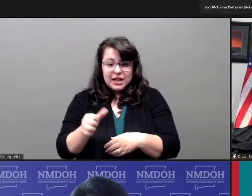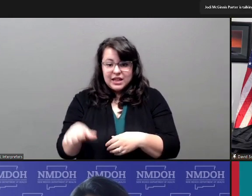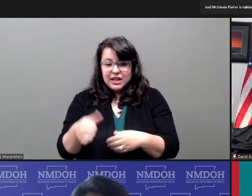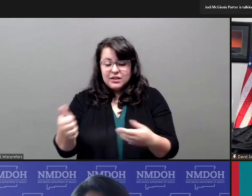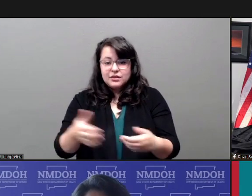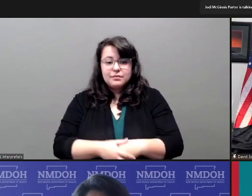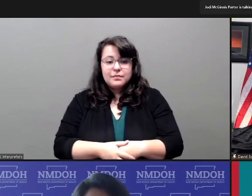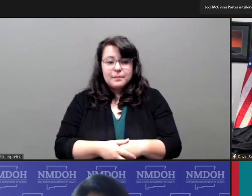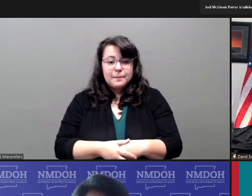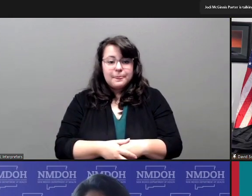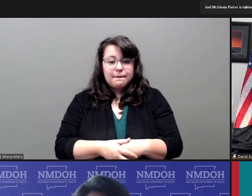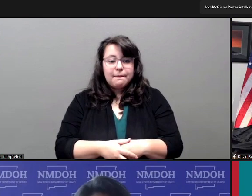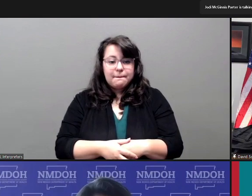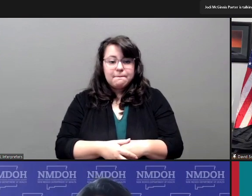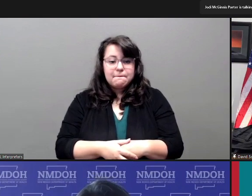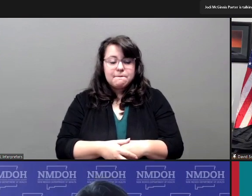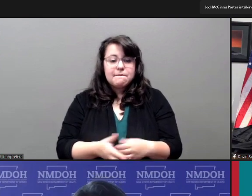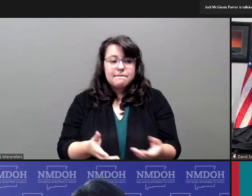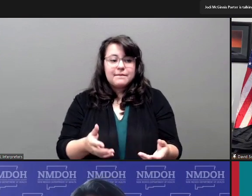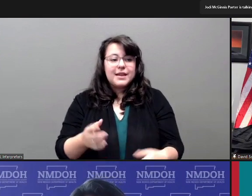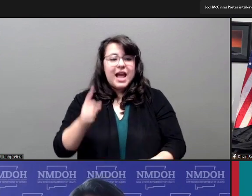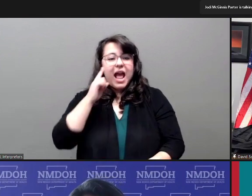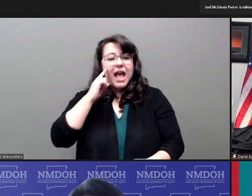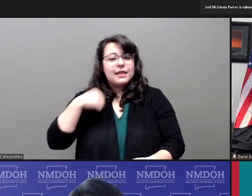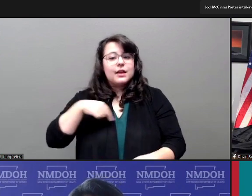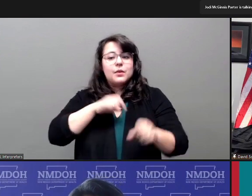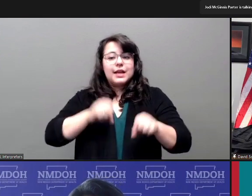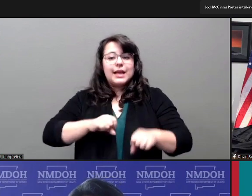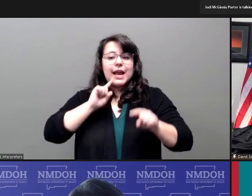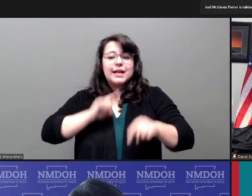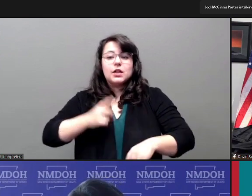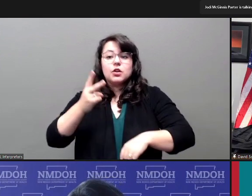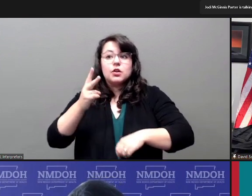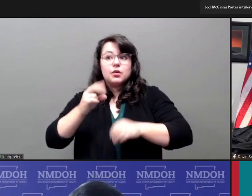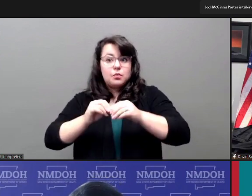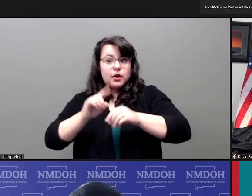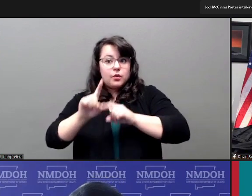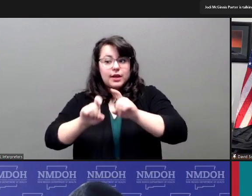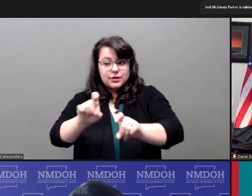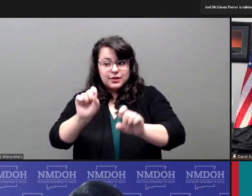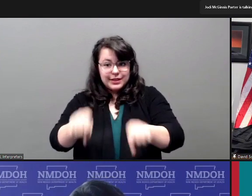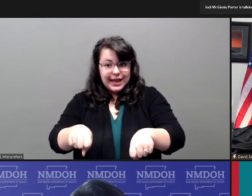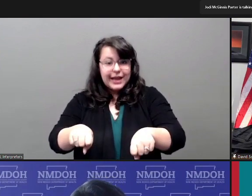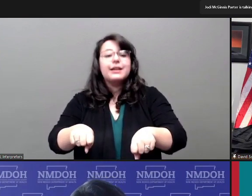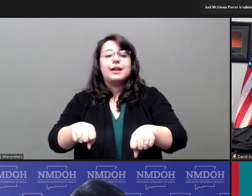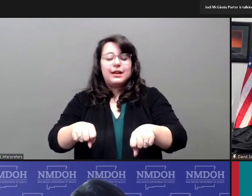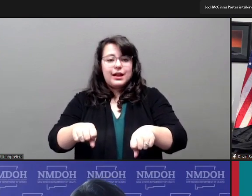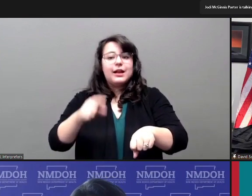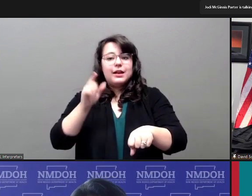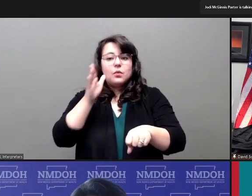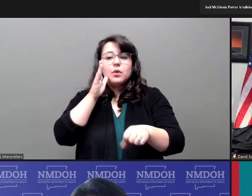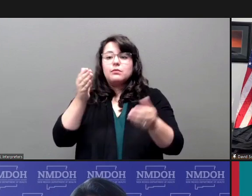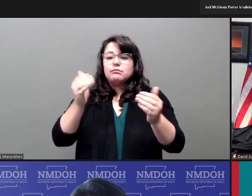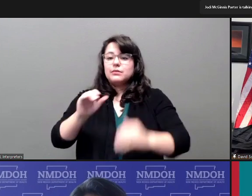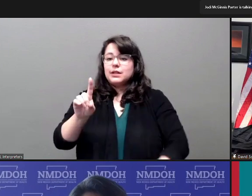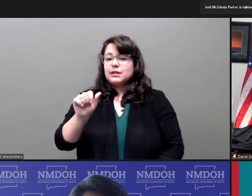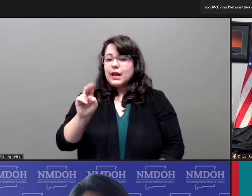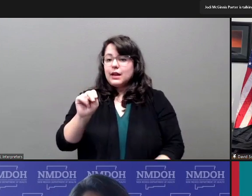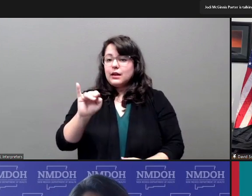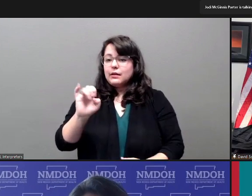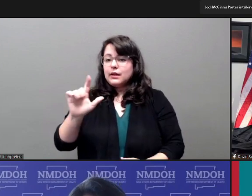All right, well, let's see if we can get through these next two. We have 2 more questions. I'm going to go to Danielle Prukop,